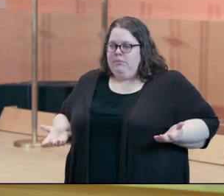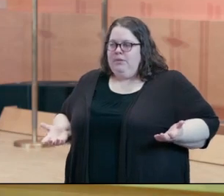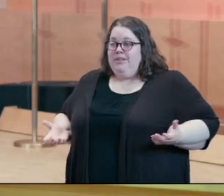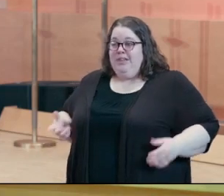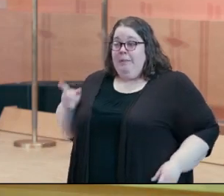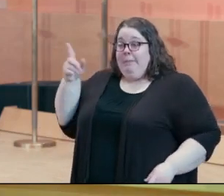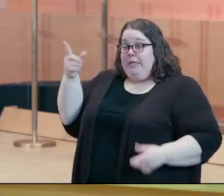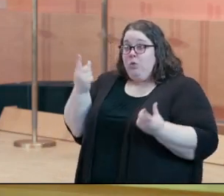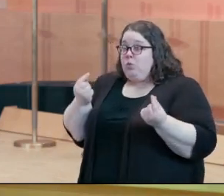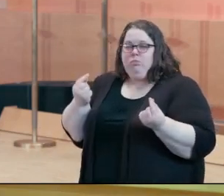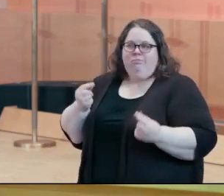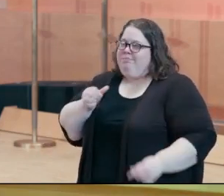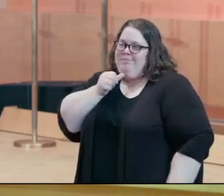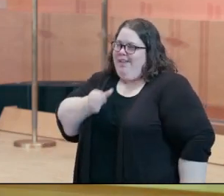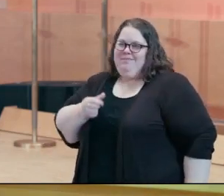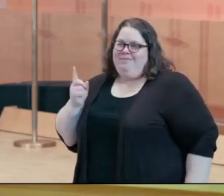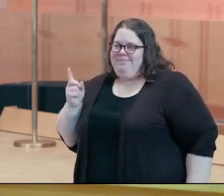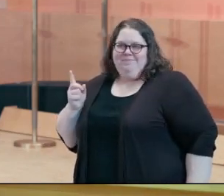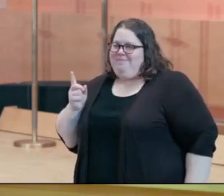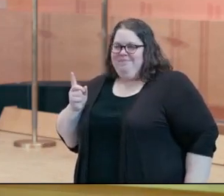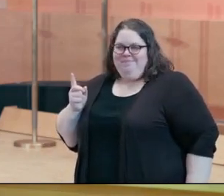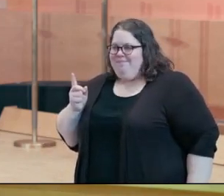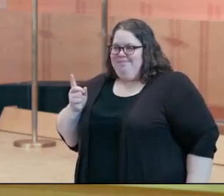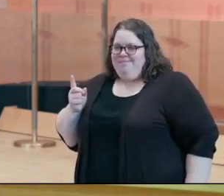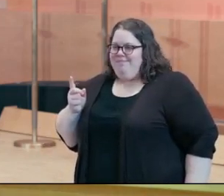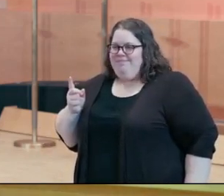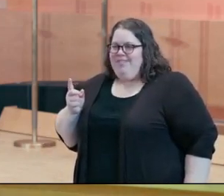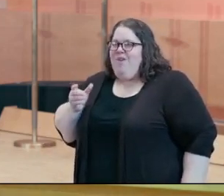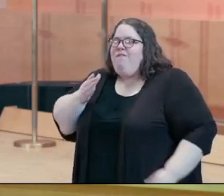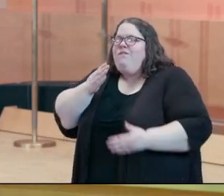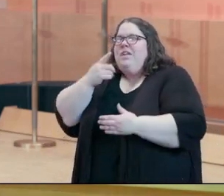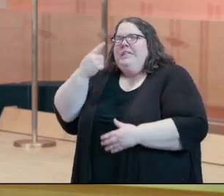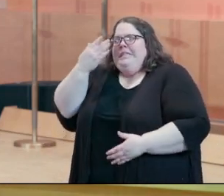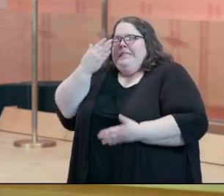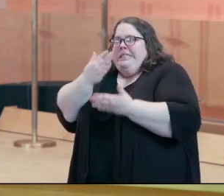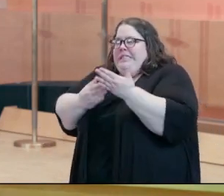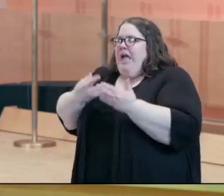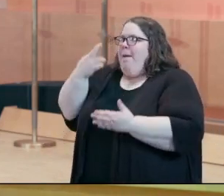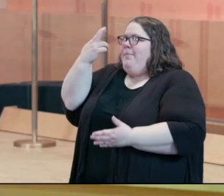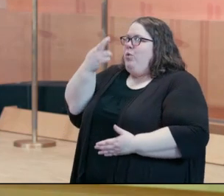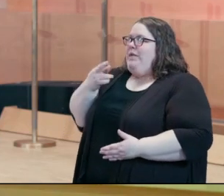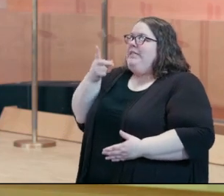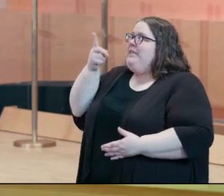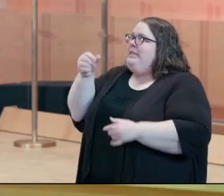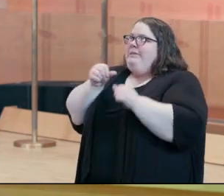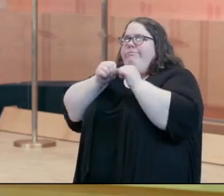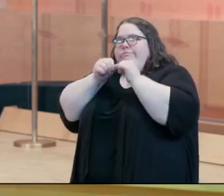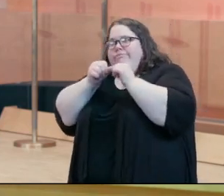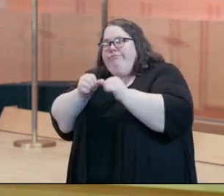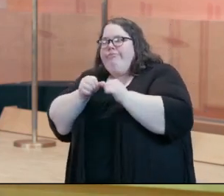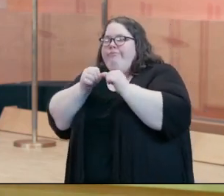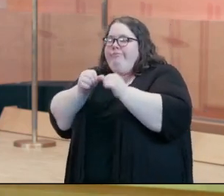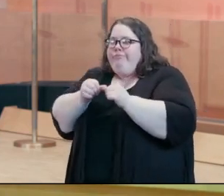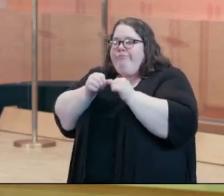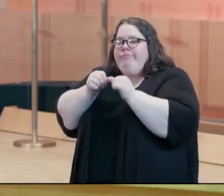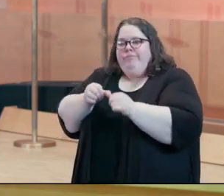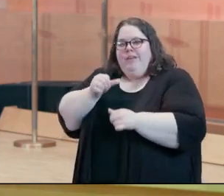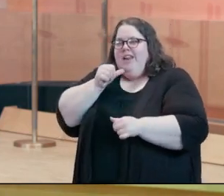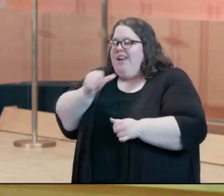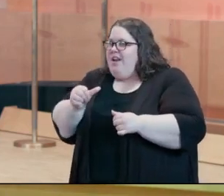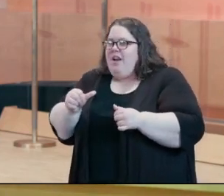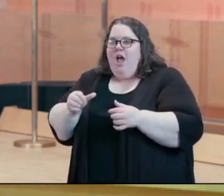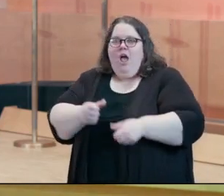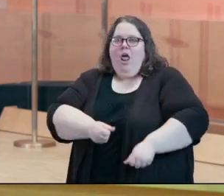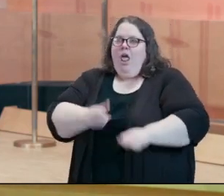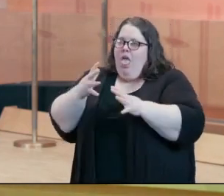But God doesn't. For some reason, God doesn't. And by the time we get to Abram,